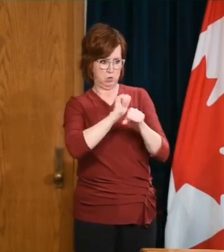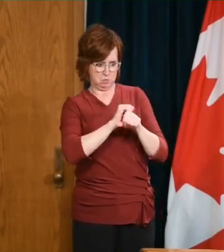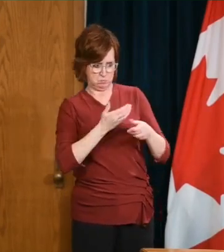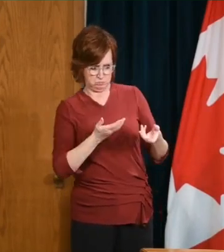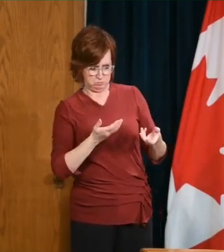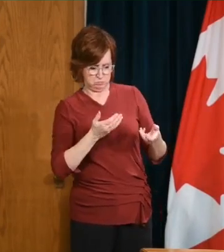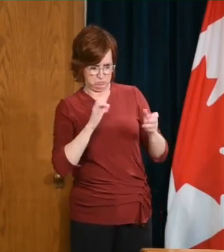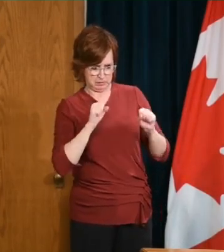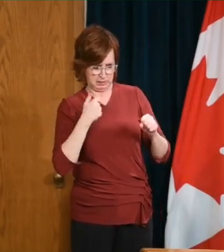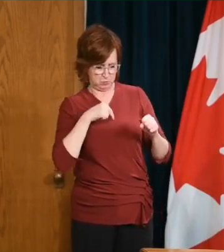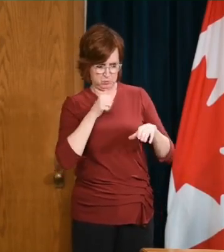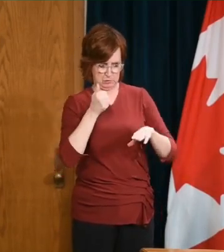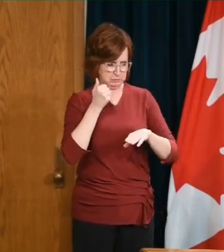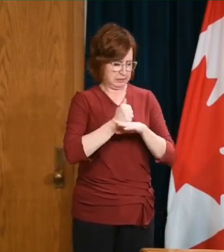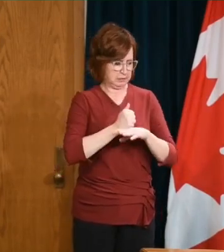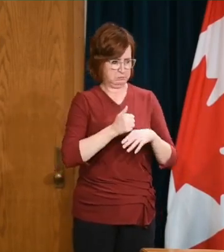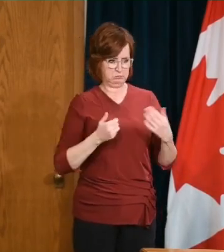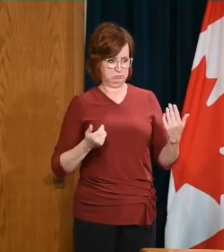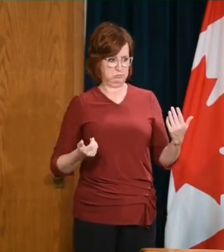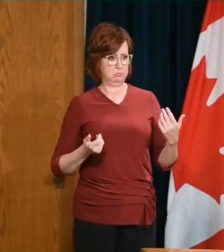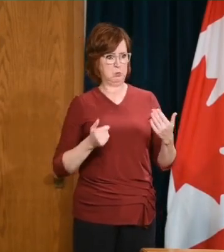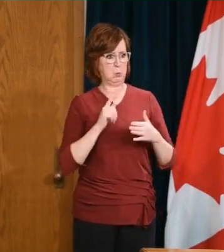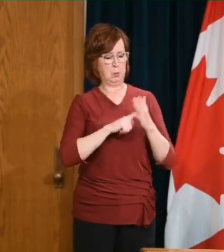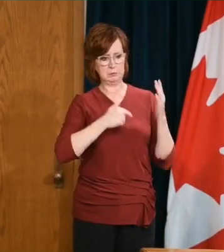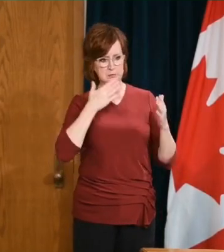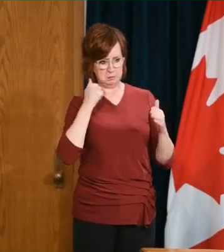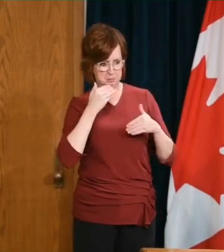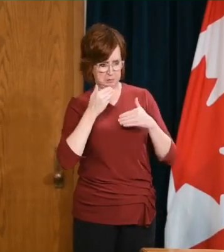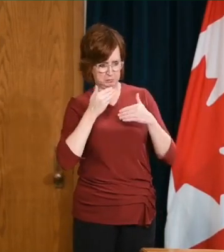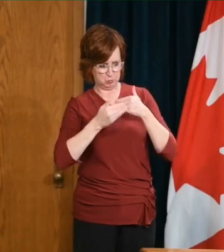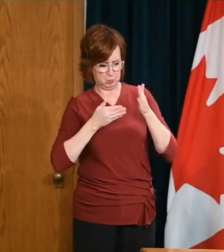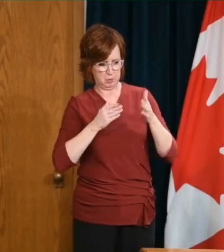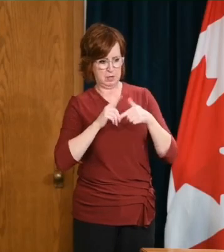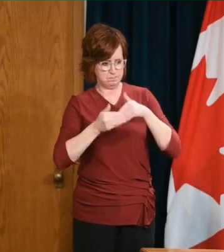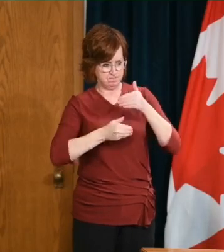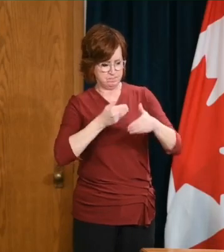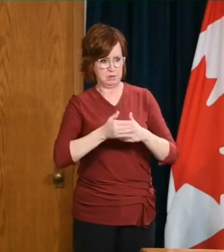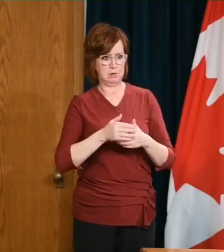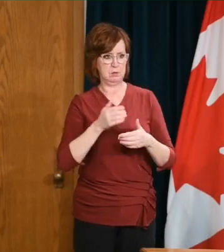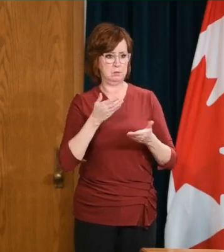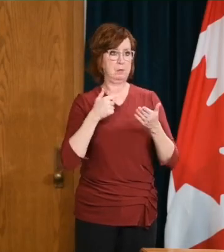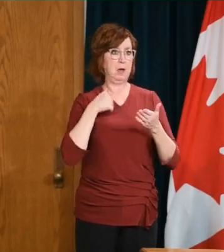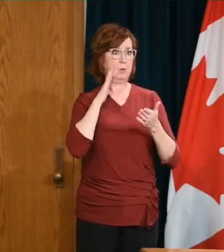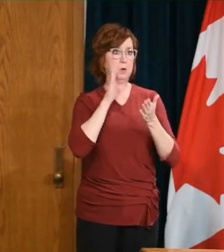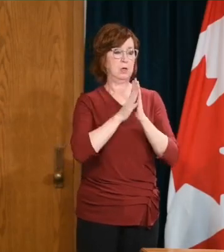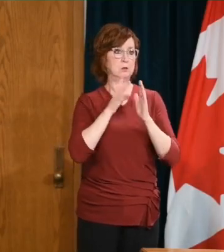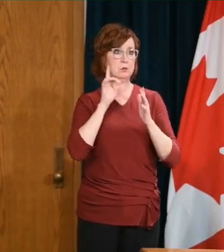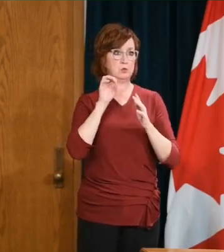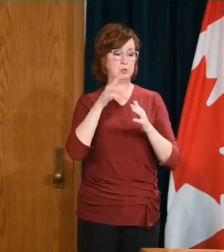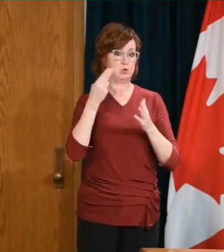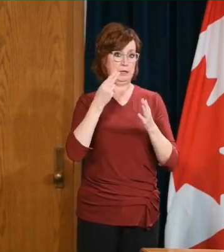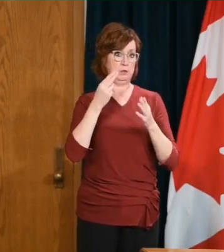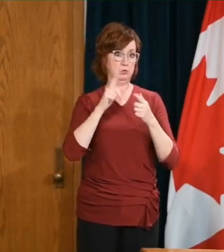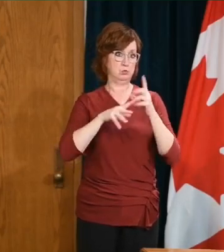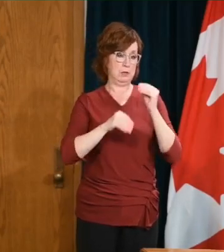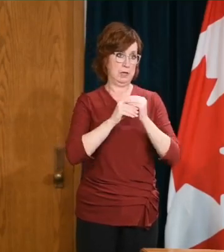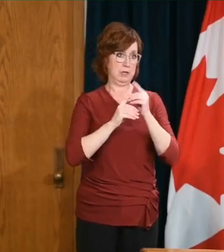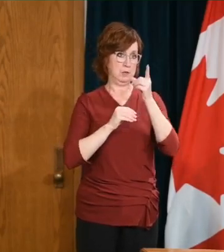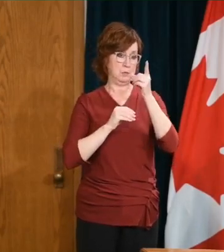see if Dr. Hennink has anything to add at this point as he's working with the employees in this specific